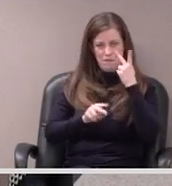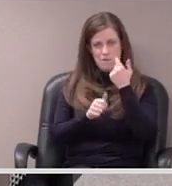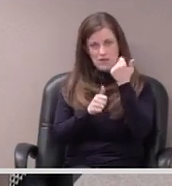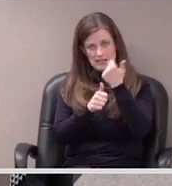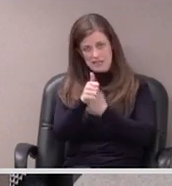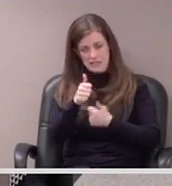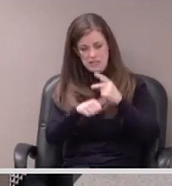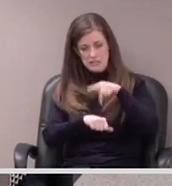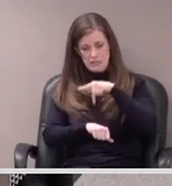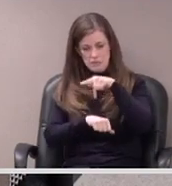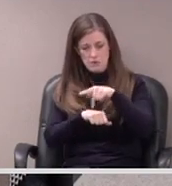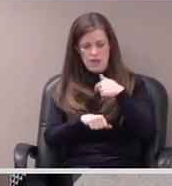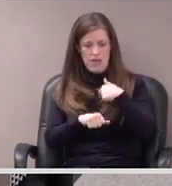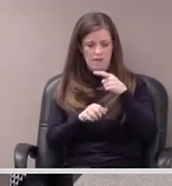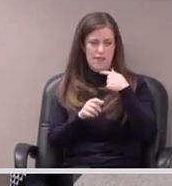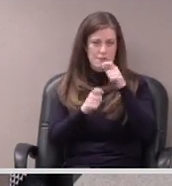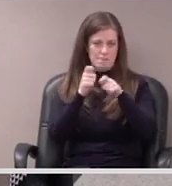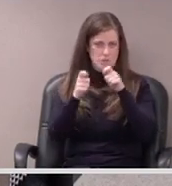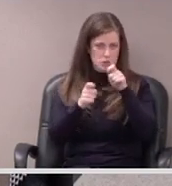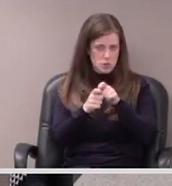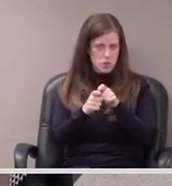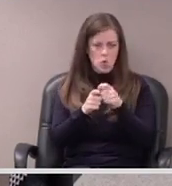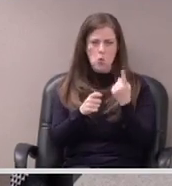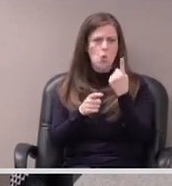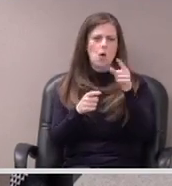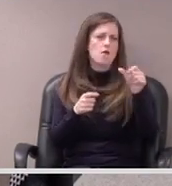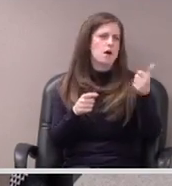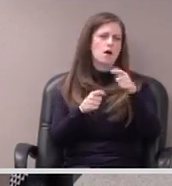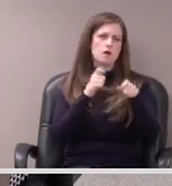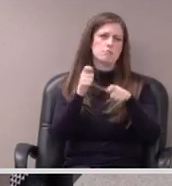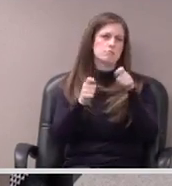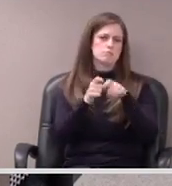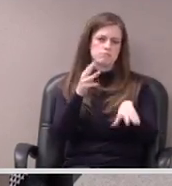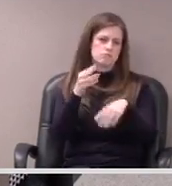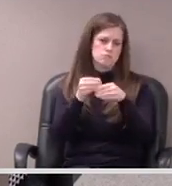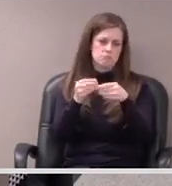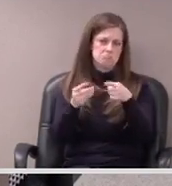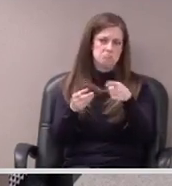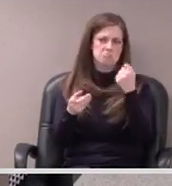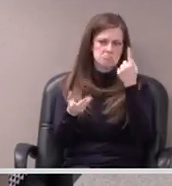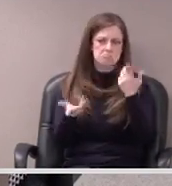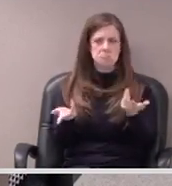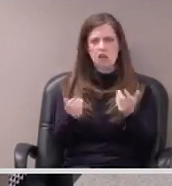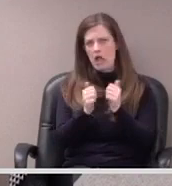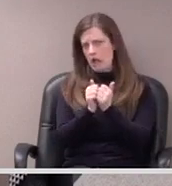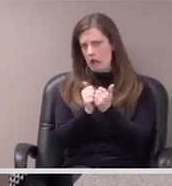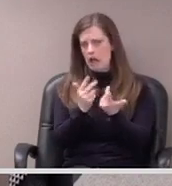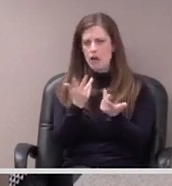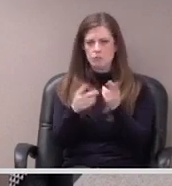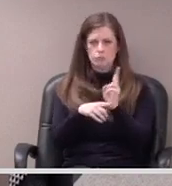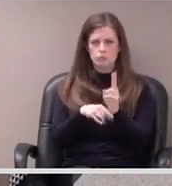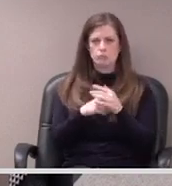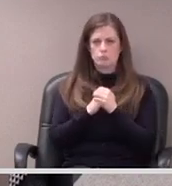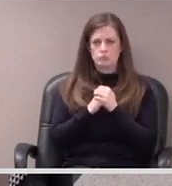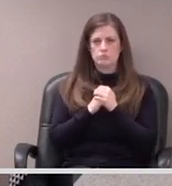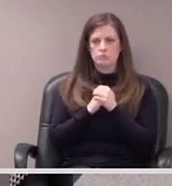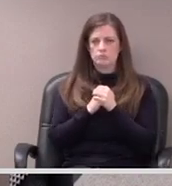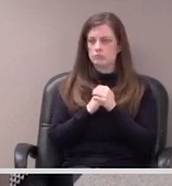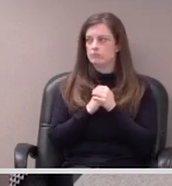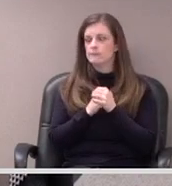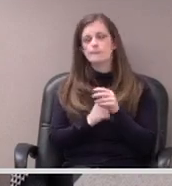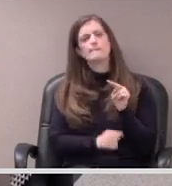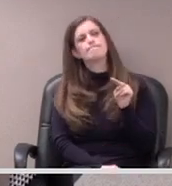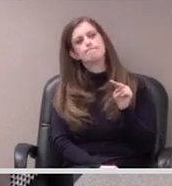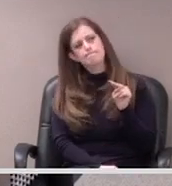principal that has that particular, or if there's another specific add-on, so they understand how it is to be used.